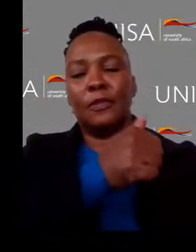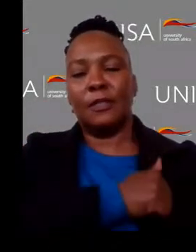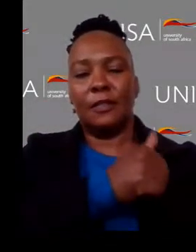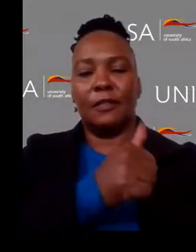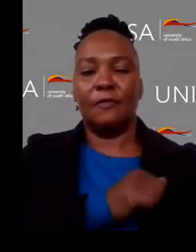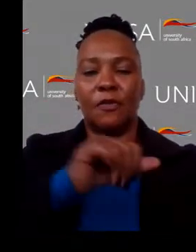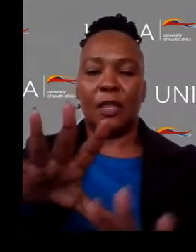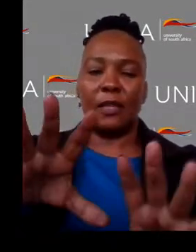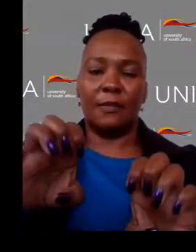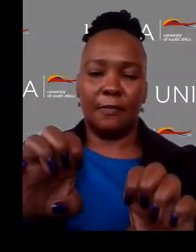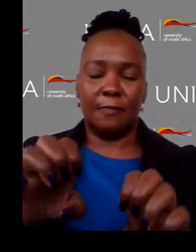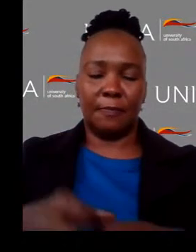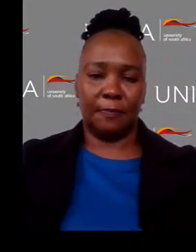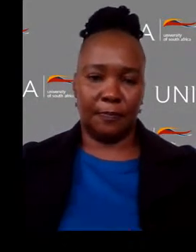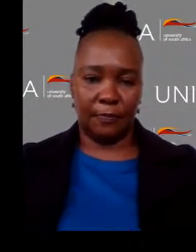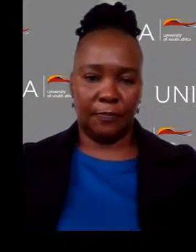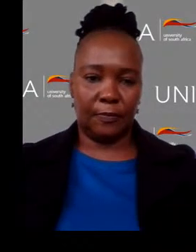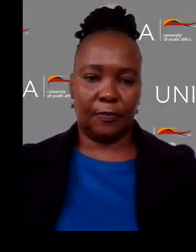exams.